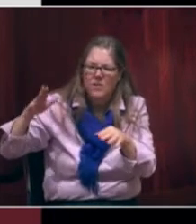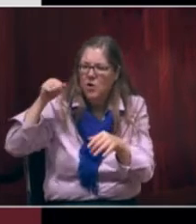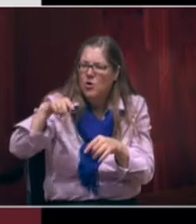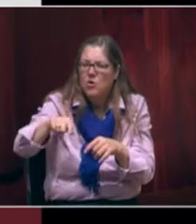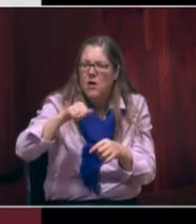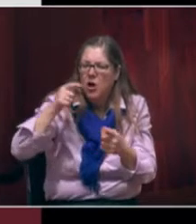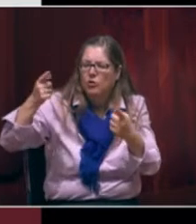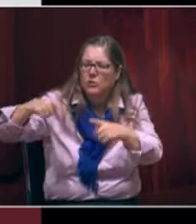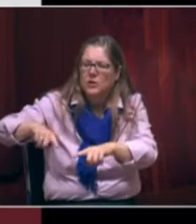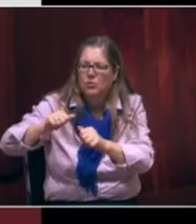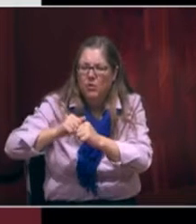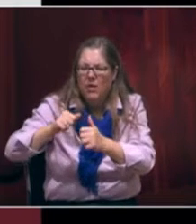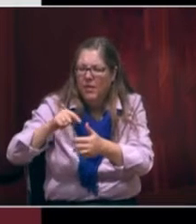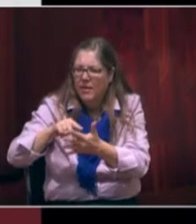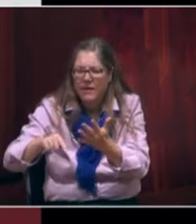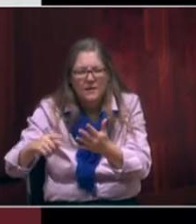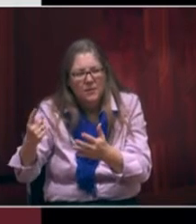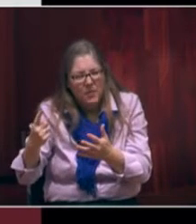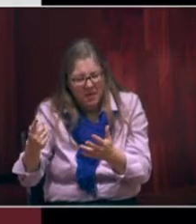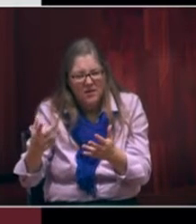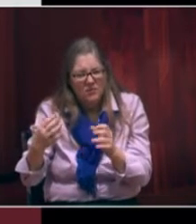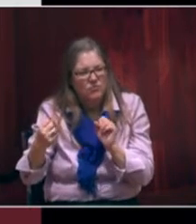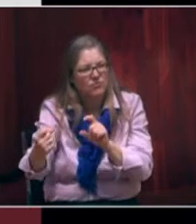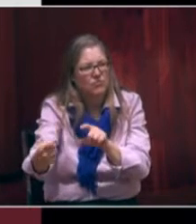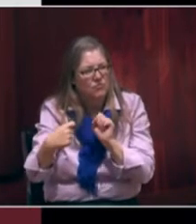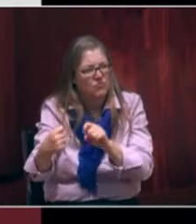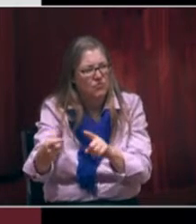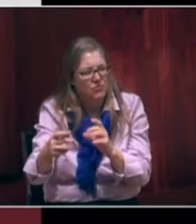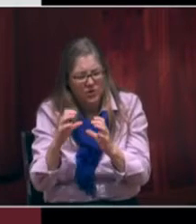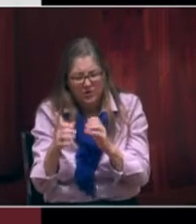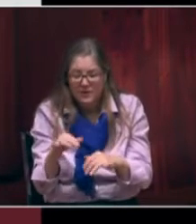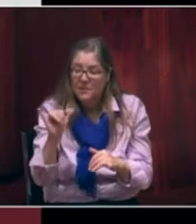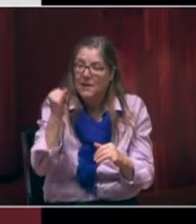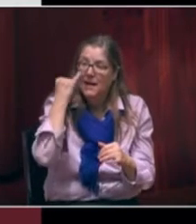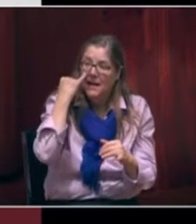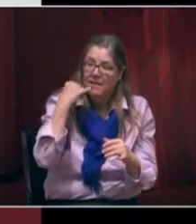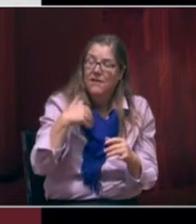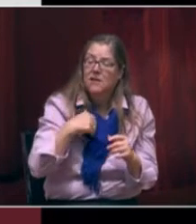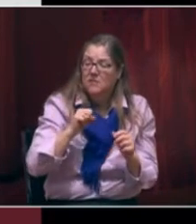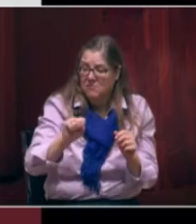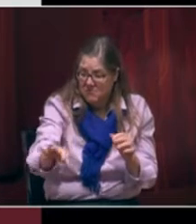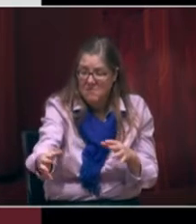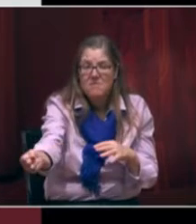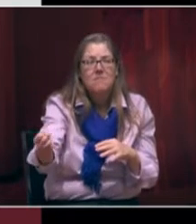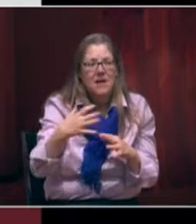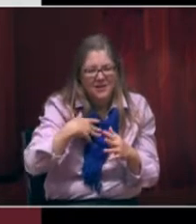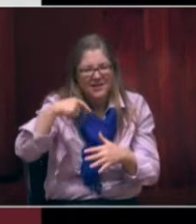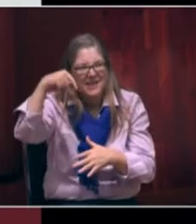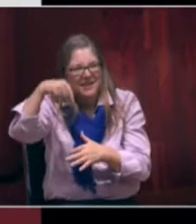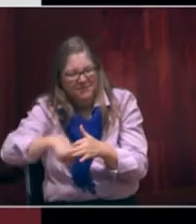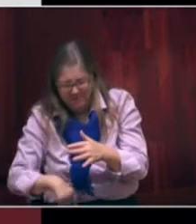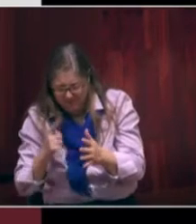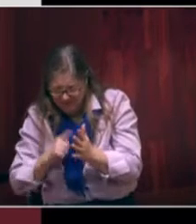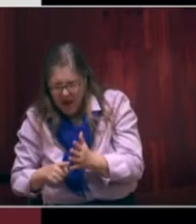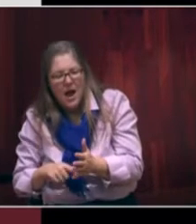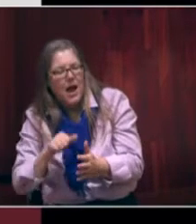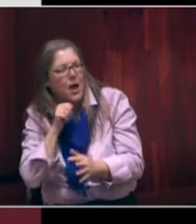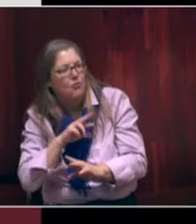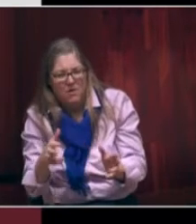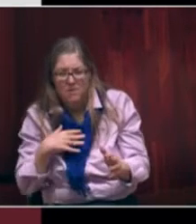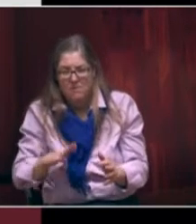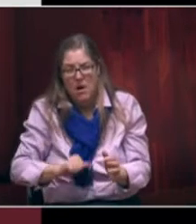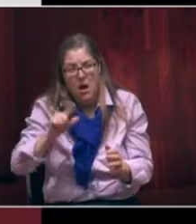in the destruction. Similarly, during our deep dive review, if we decided it wasn't ready for destruction and we put it back to